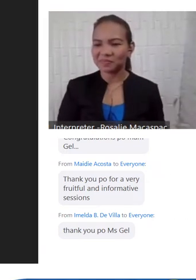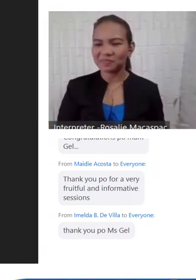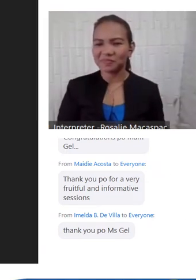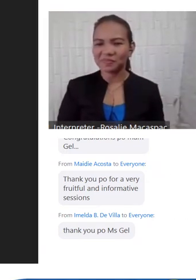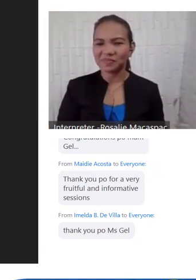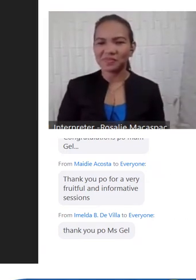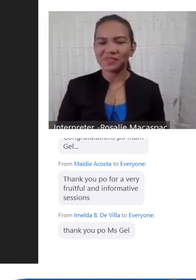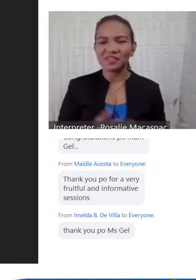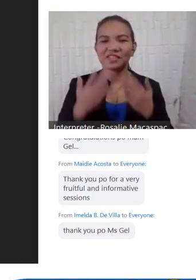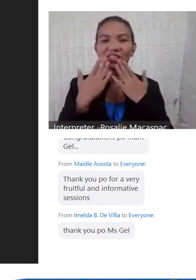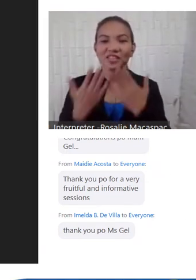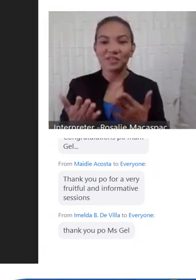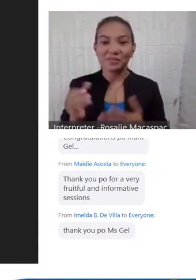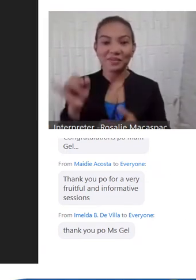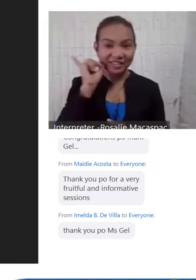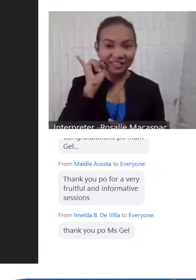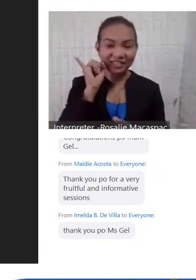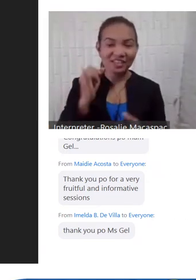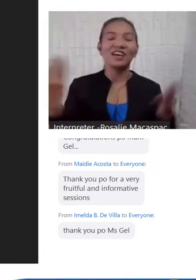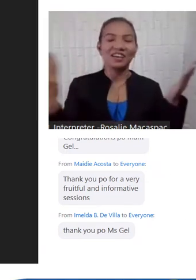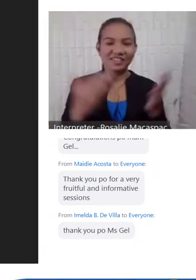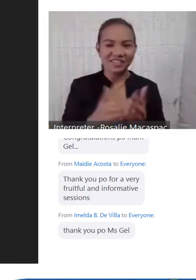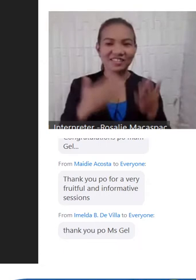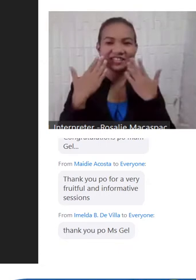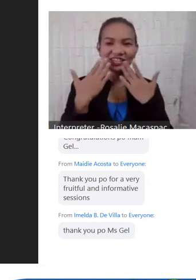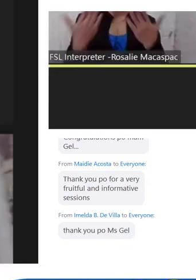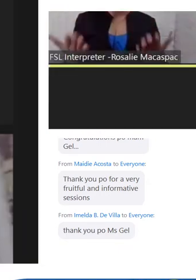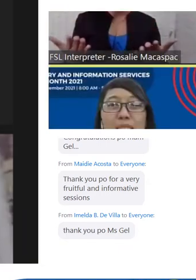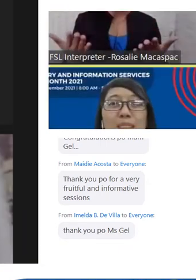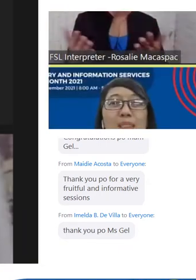Thank you, Irene. And again, thank you very much po,